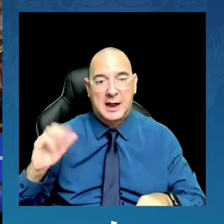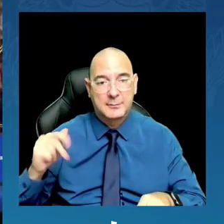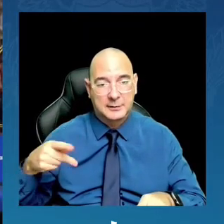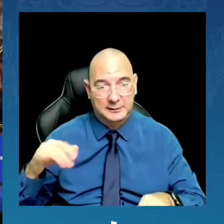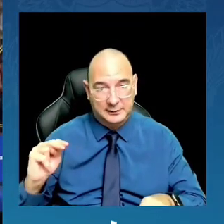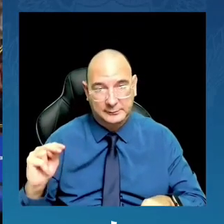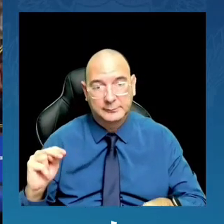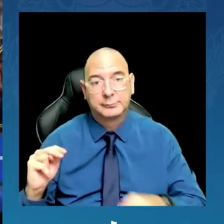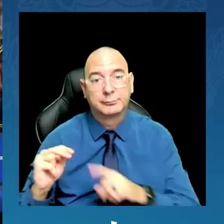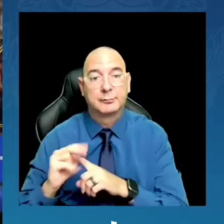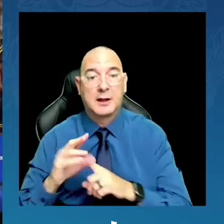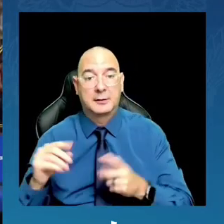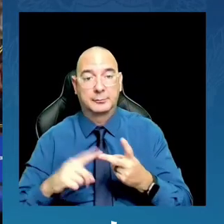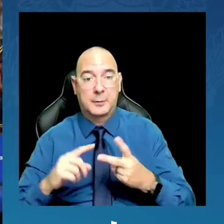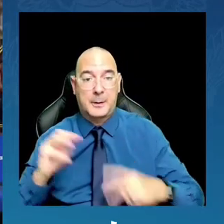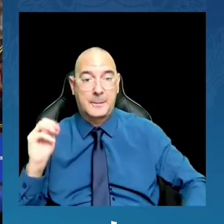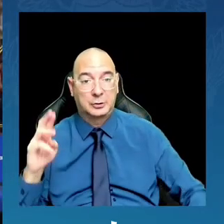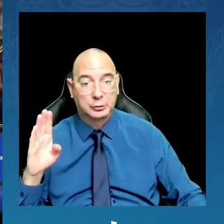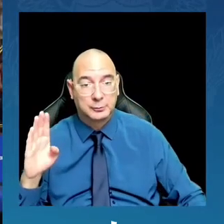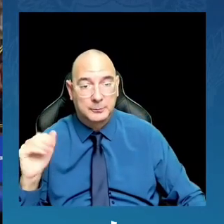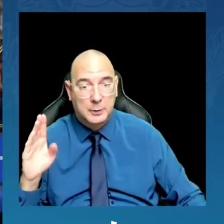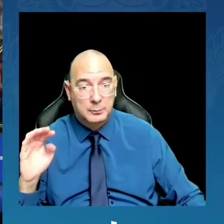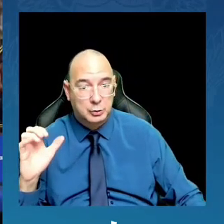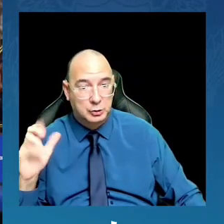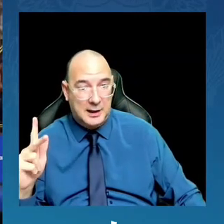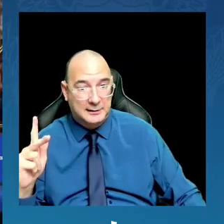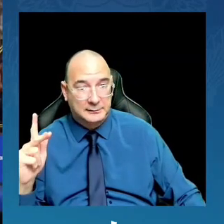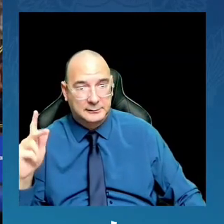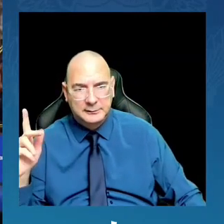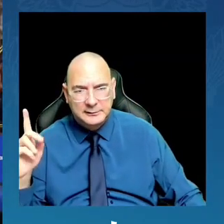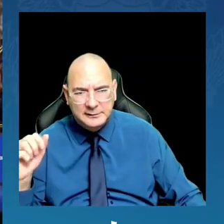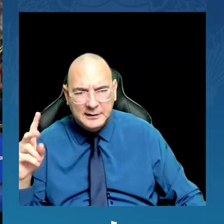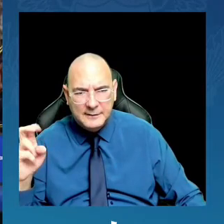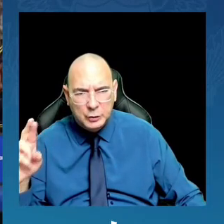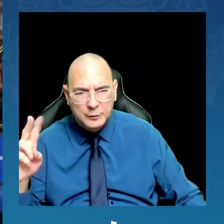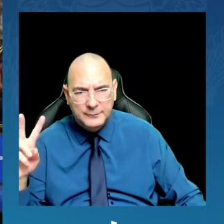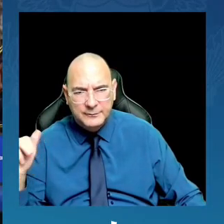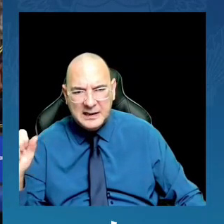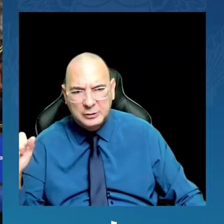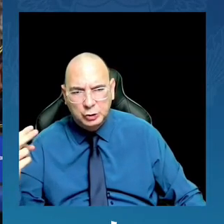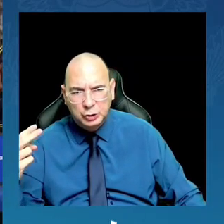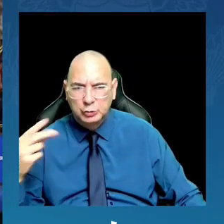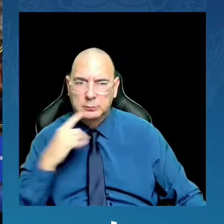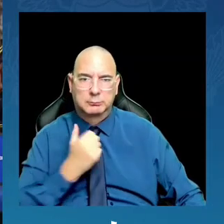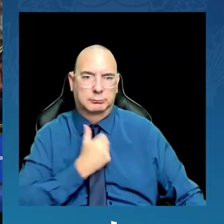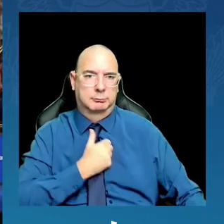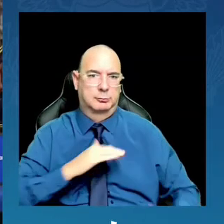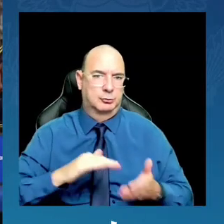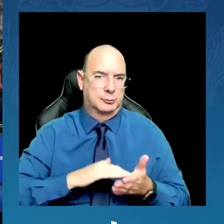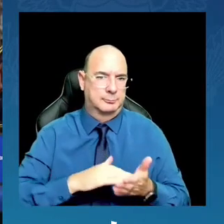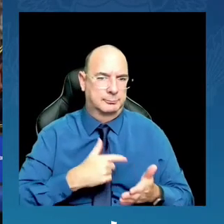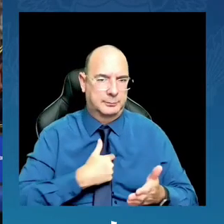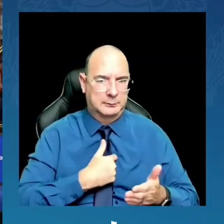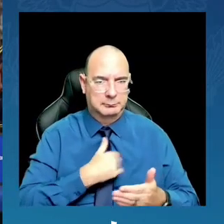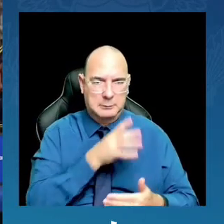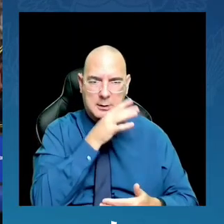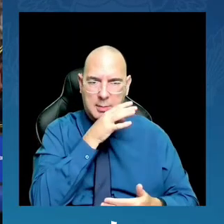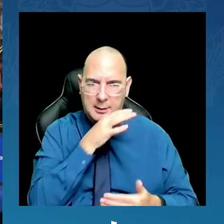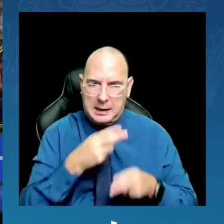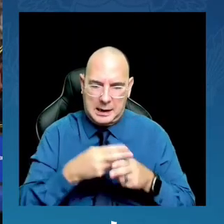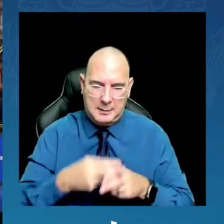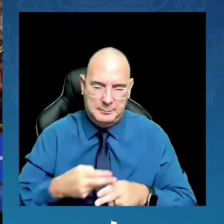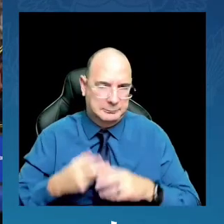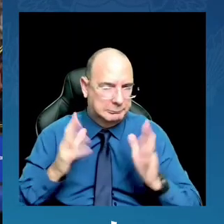Babak Navravesh. Excuse me, please forgive me. I'm gonna do that again. It's important to pronounce correctly.